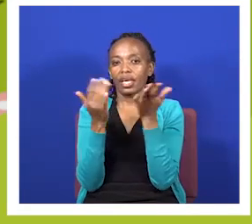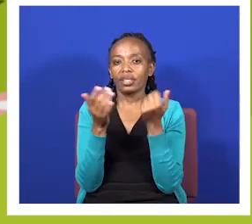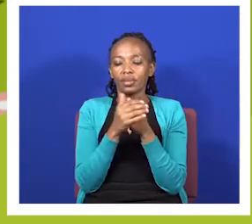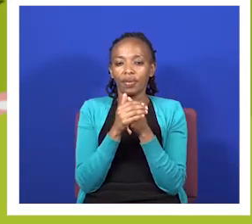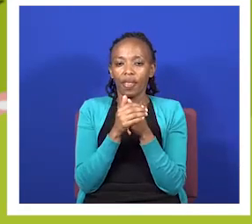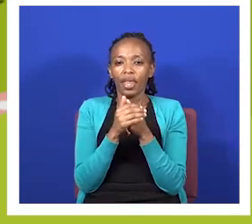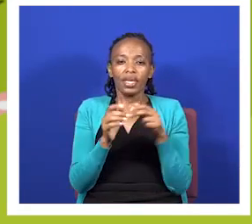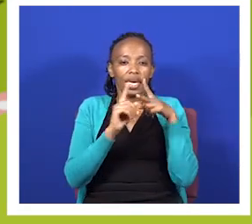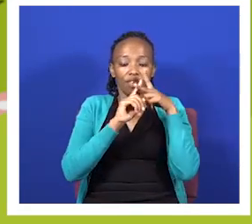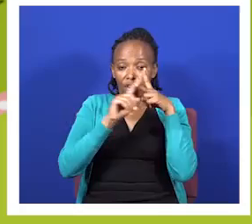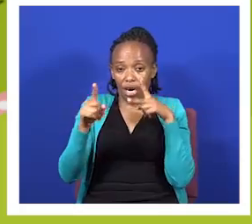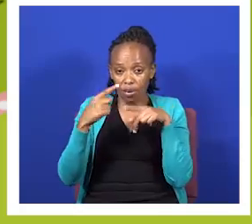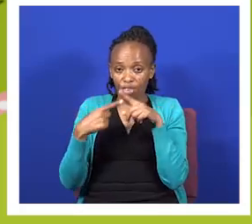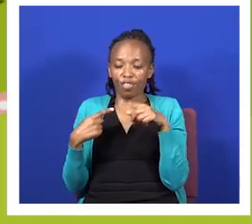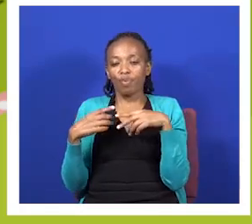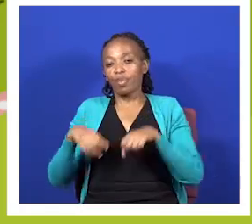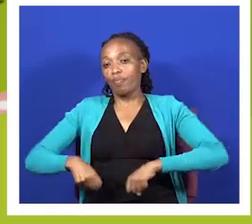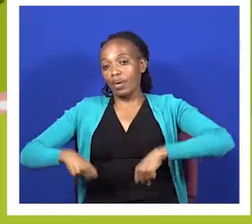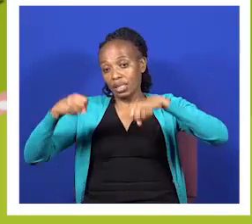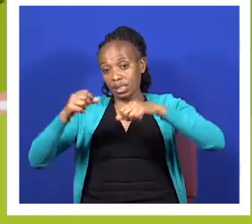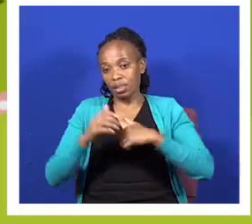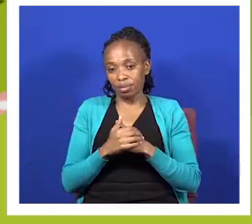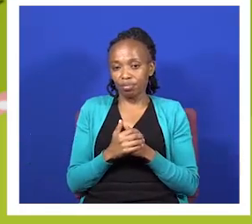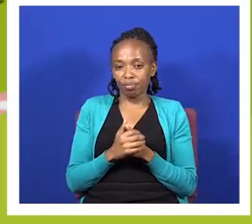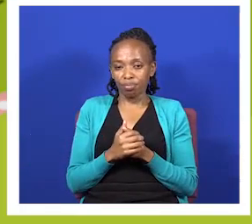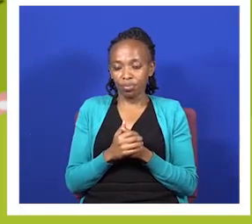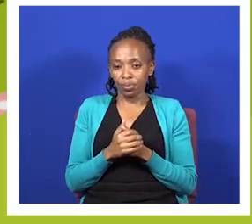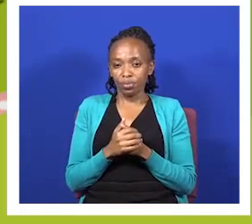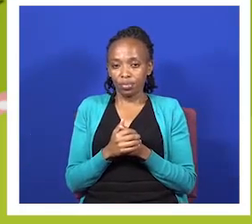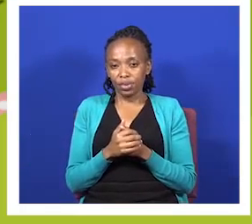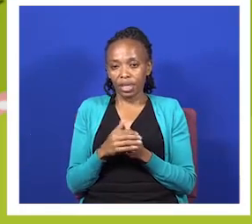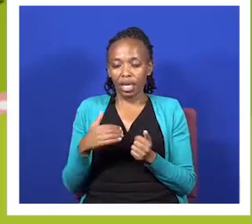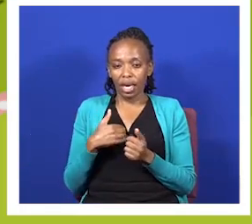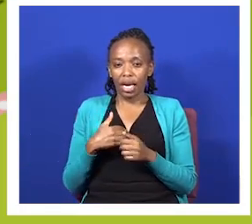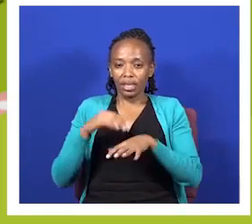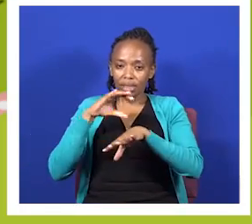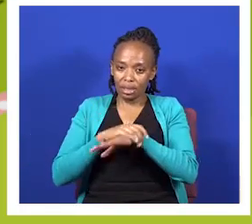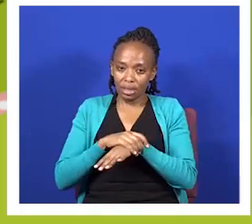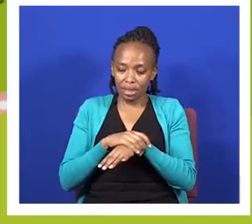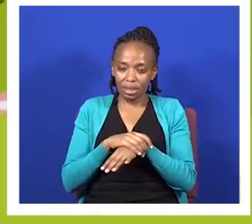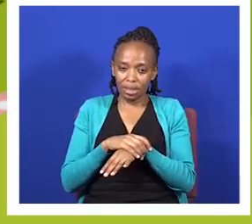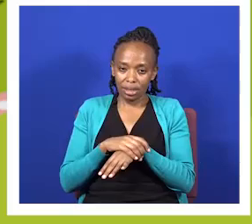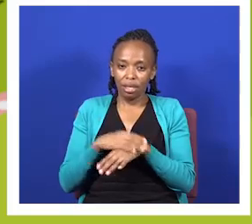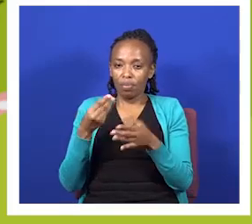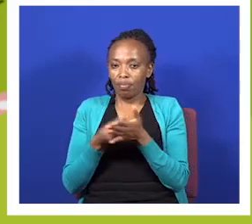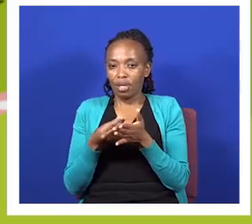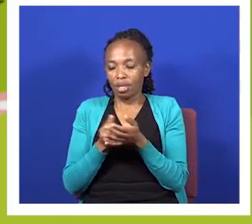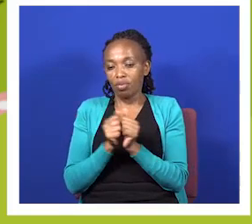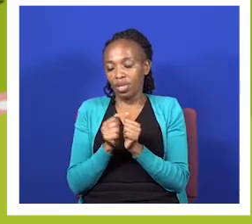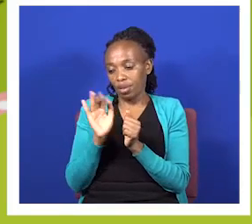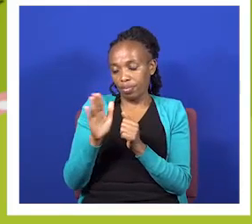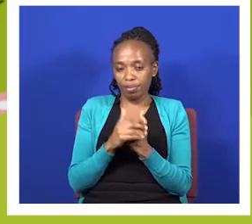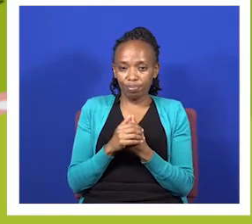that he had run away from his master Philemon and had taken some money with